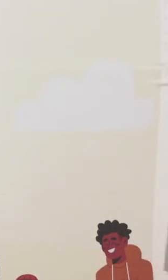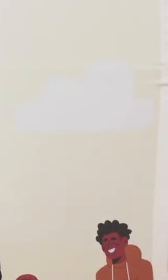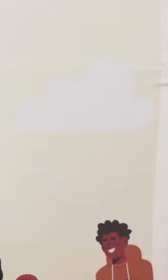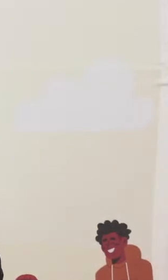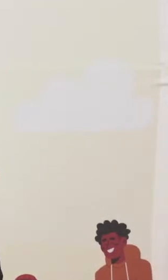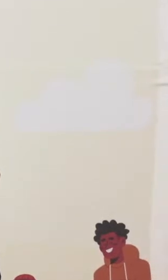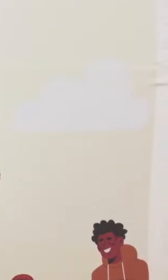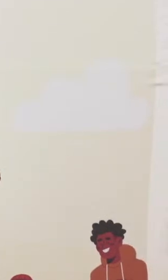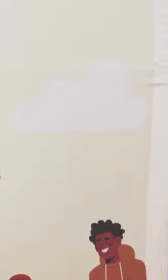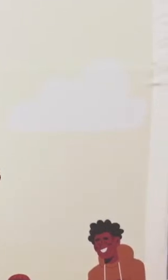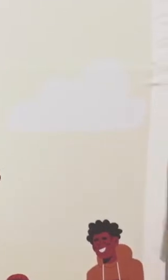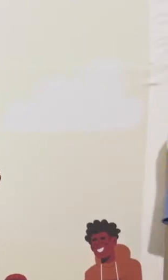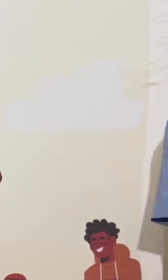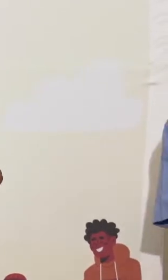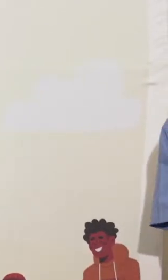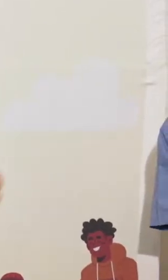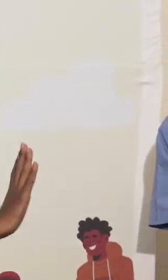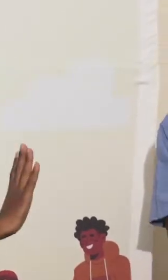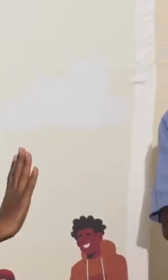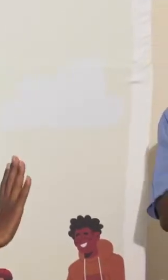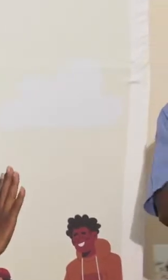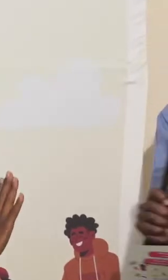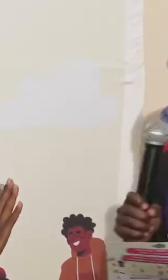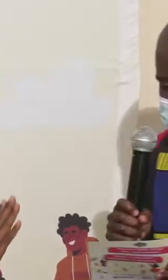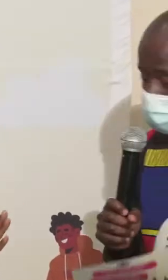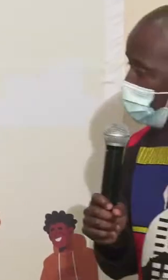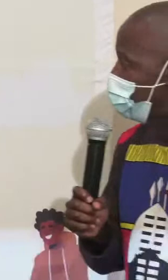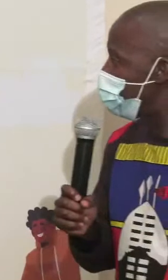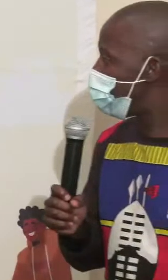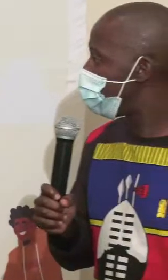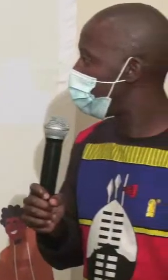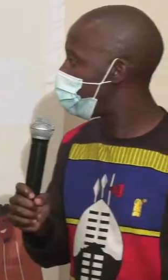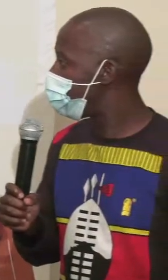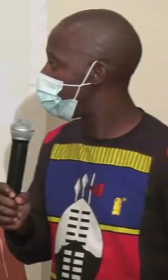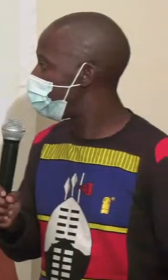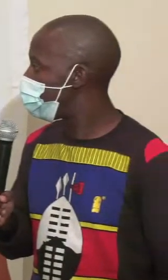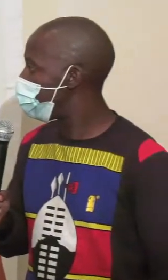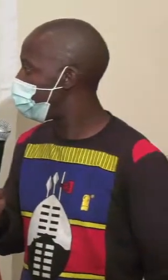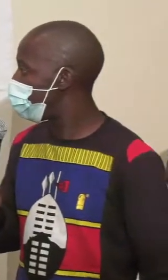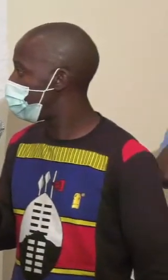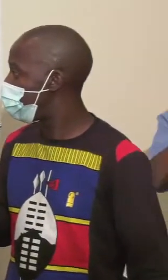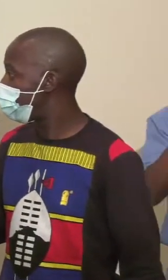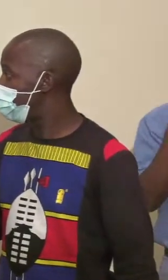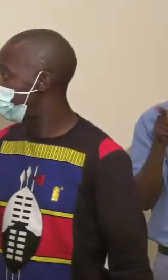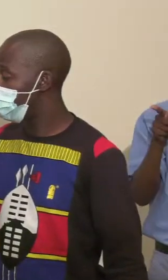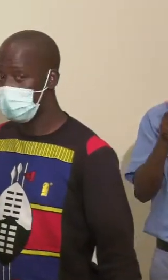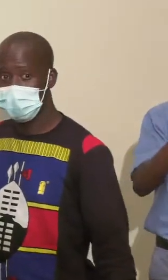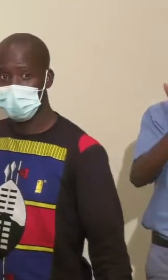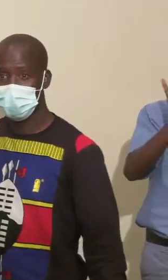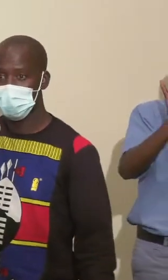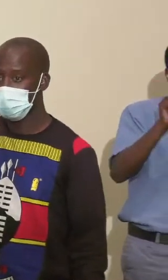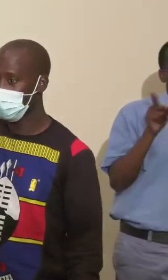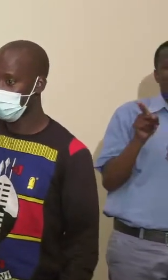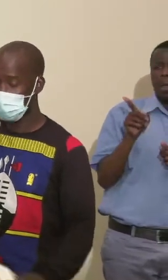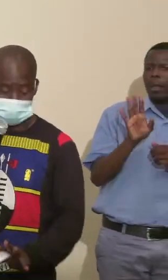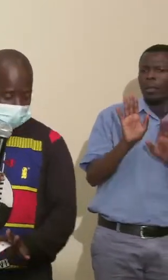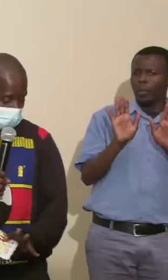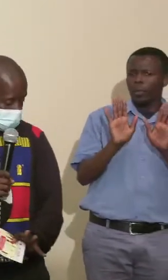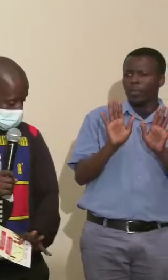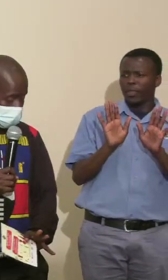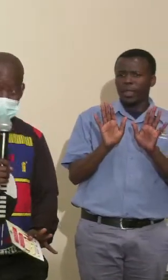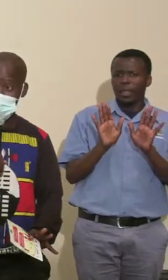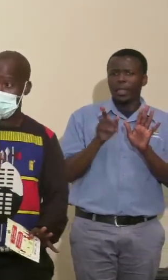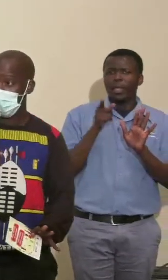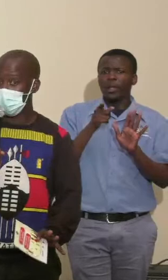Thixo. Gogo, sasithole 95%. Ayaye kahle bosilwane kahle. Bekutende ungaqala phela la kunebantu abadzala unawuqala emanga nje